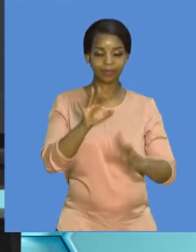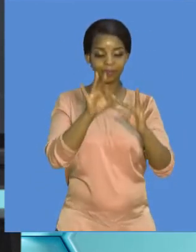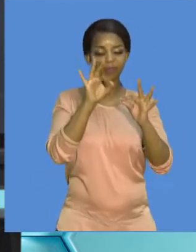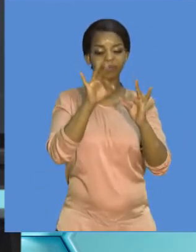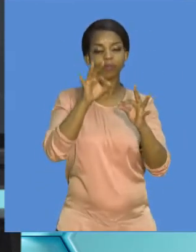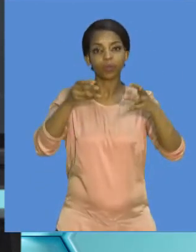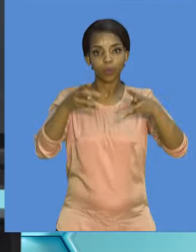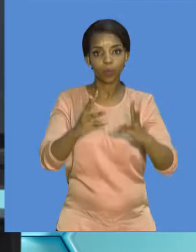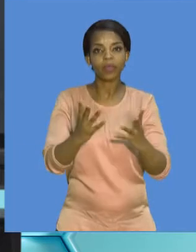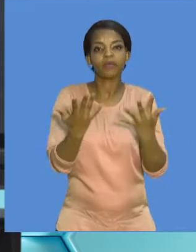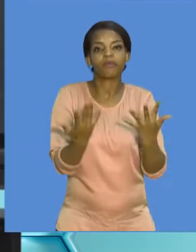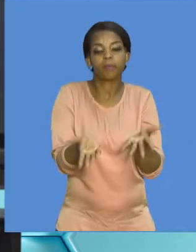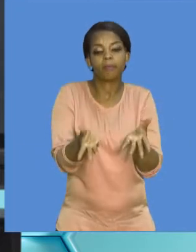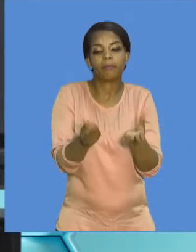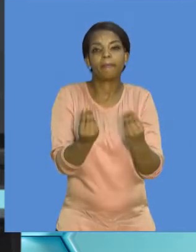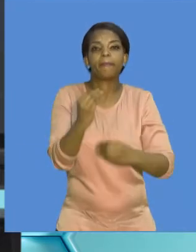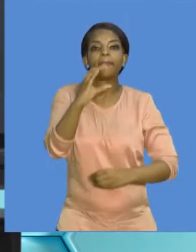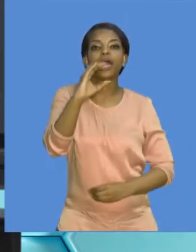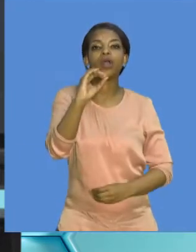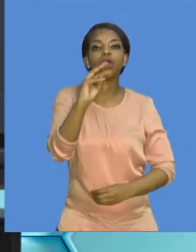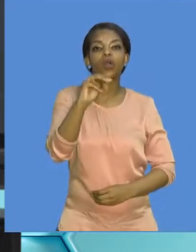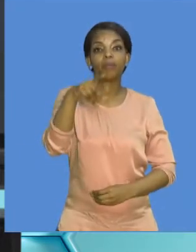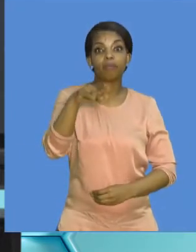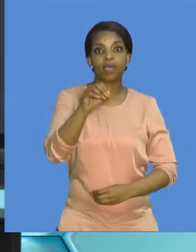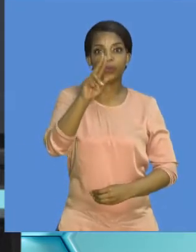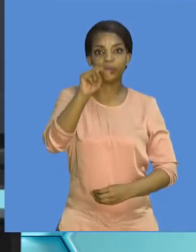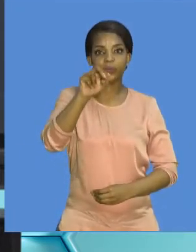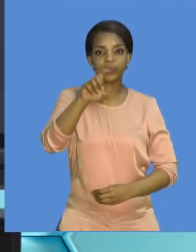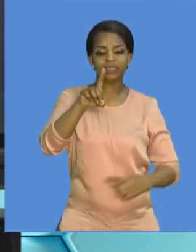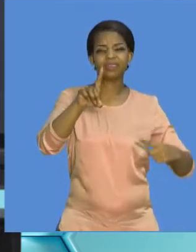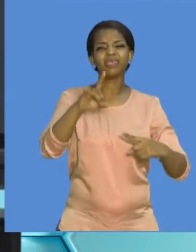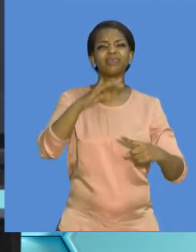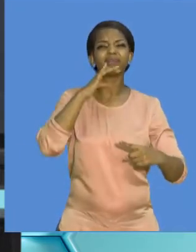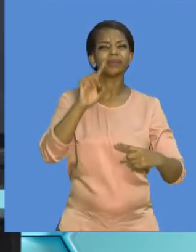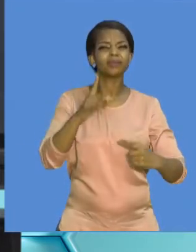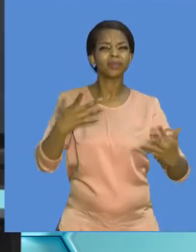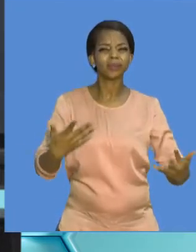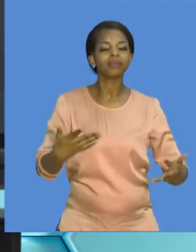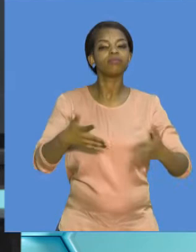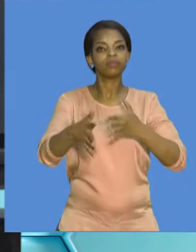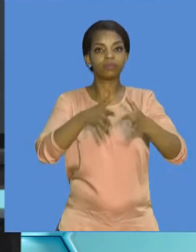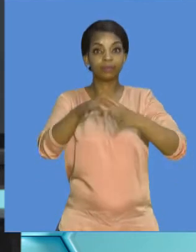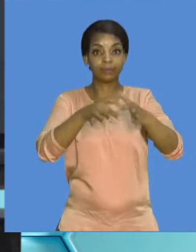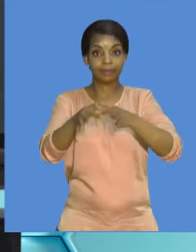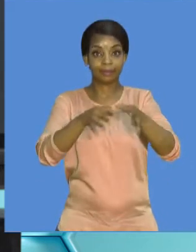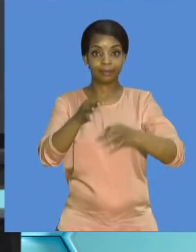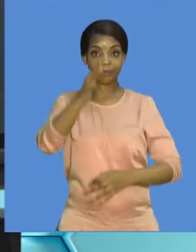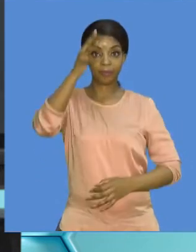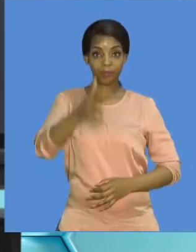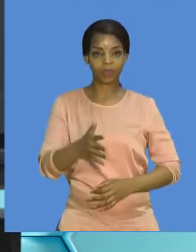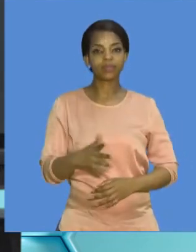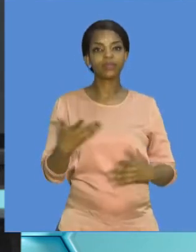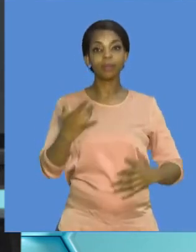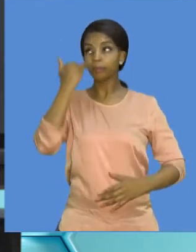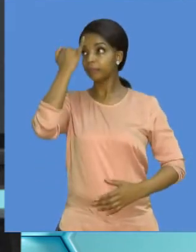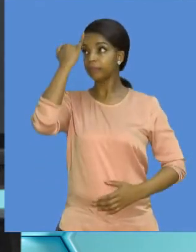at compound growth. So we're going to explore what exactly does it mean and what are the big ideas, what are the concepts